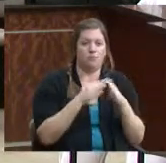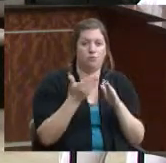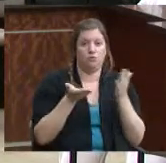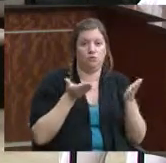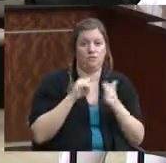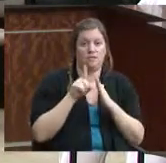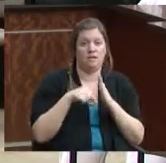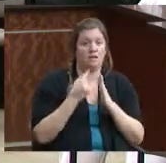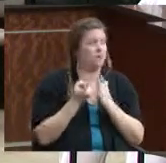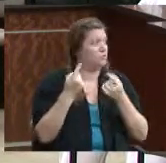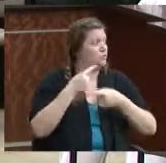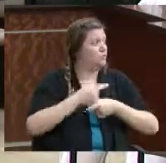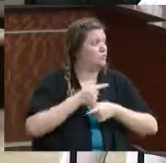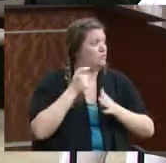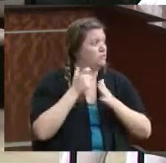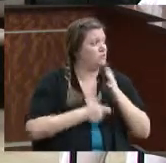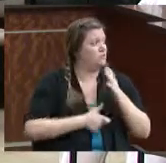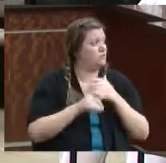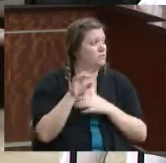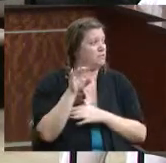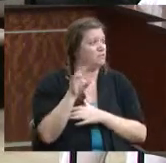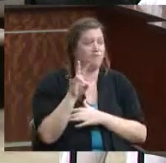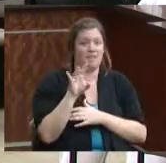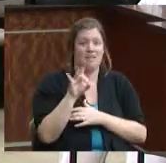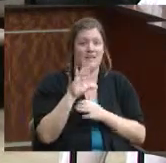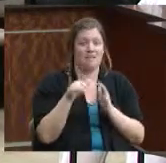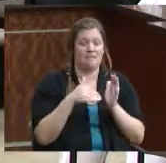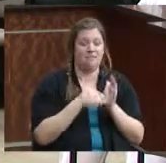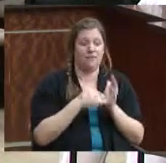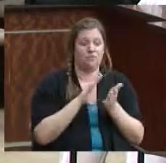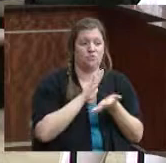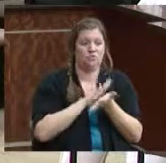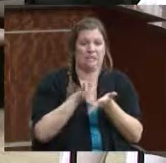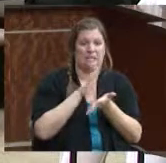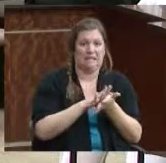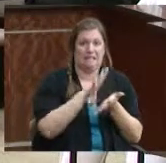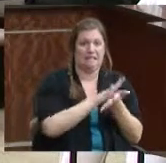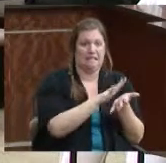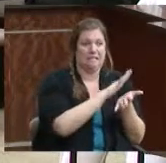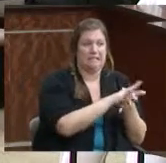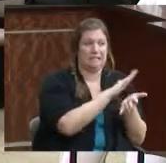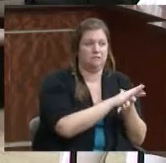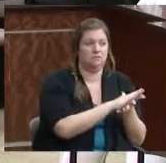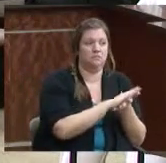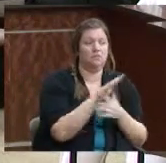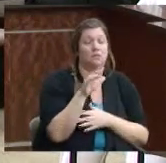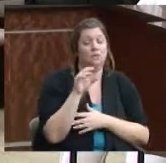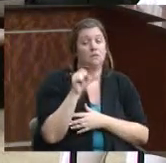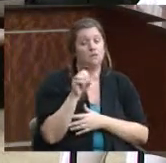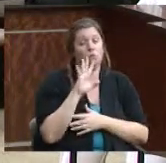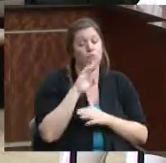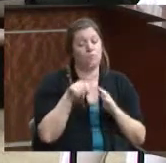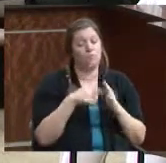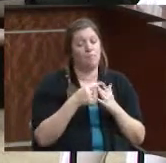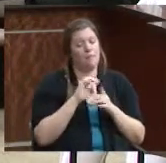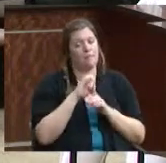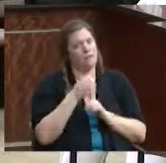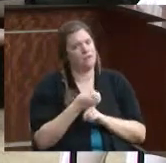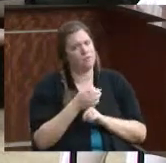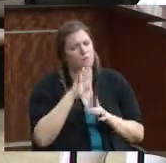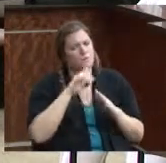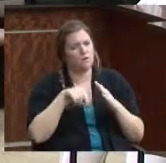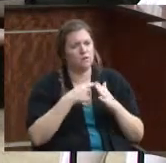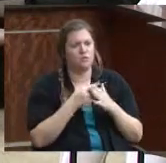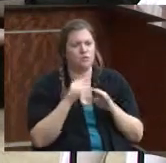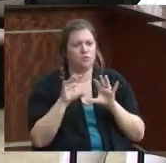hours, and to date it's cost us $78,000 to clean the property. And so when we talk about the environment, we talk